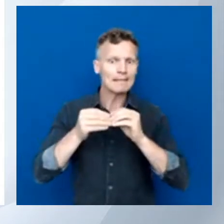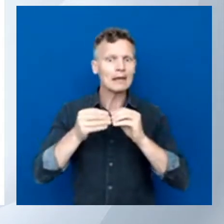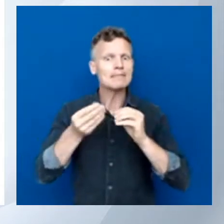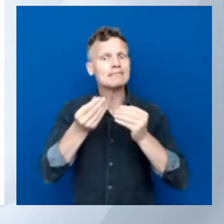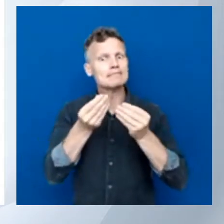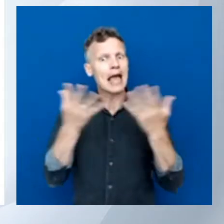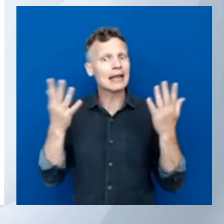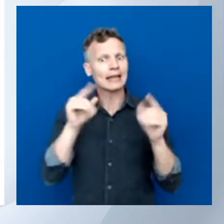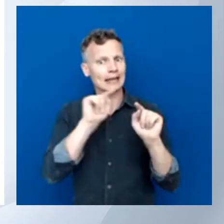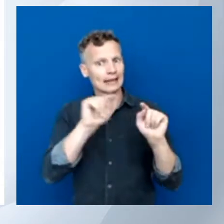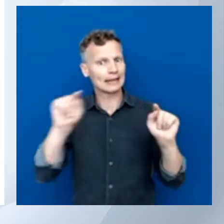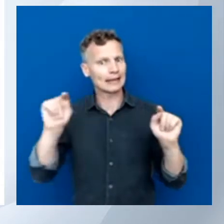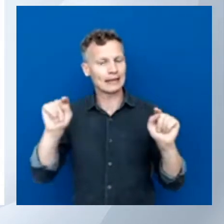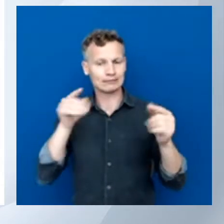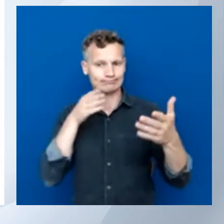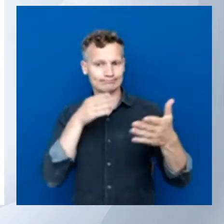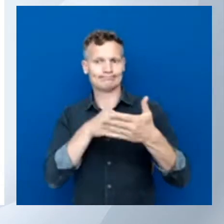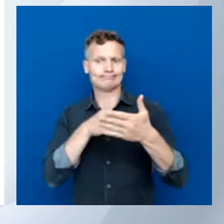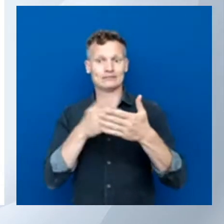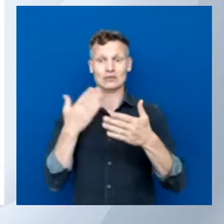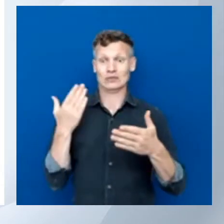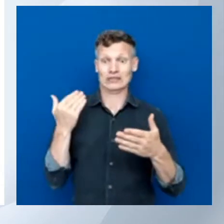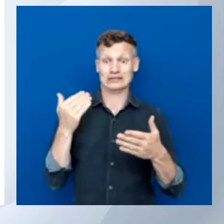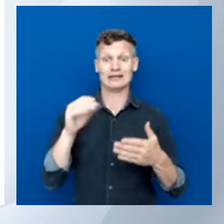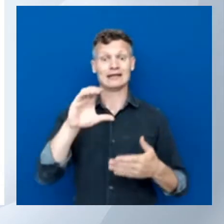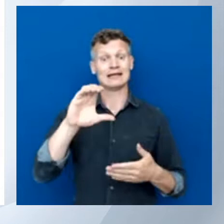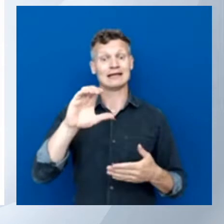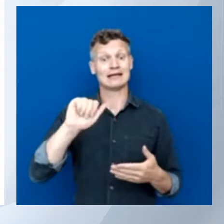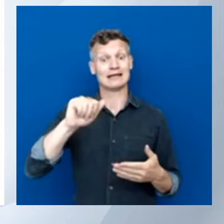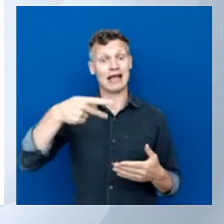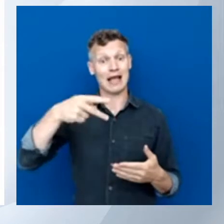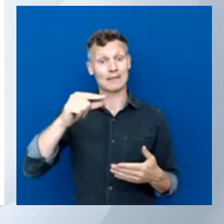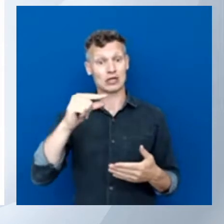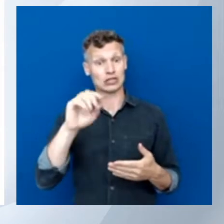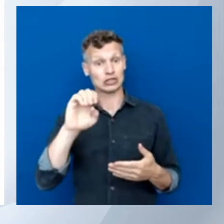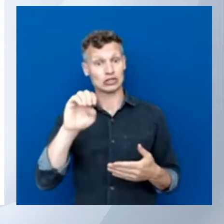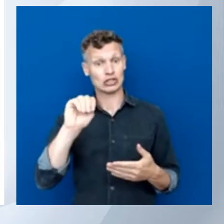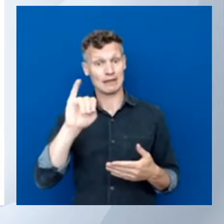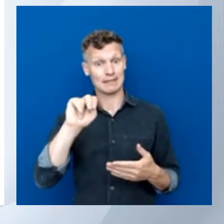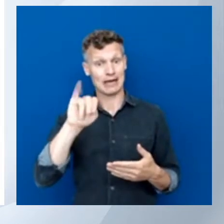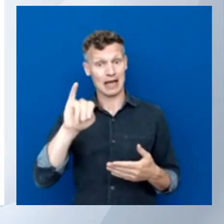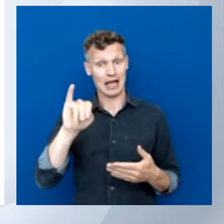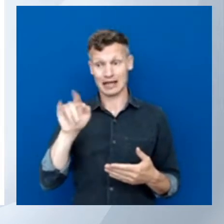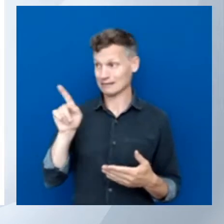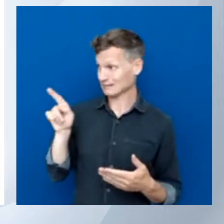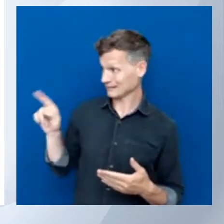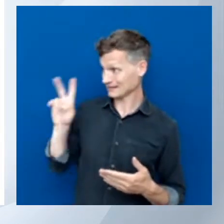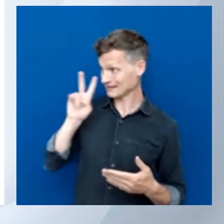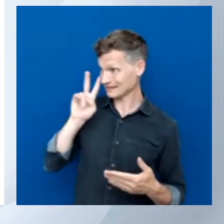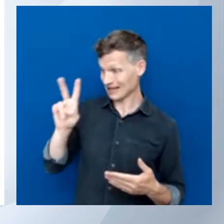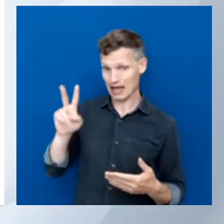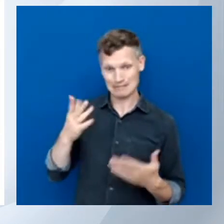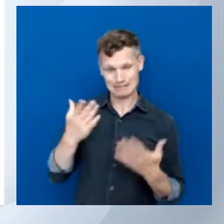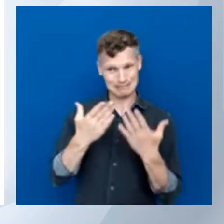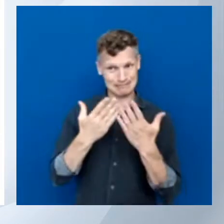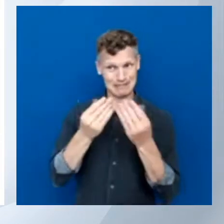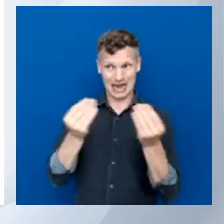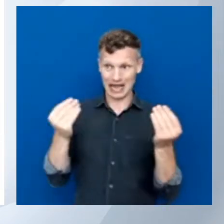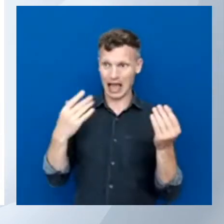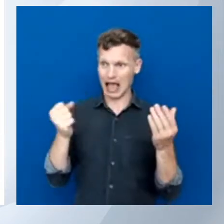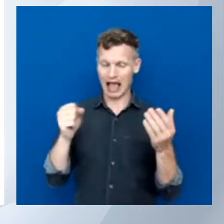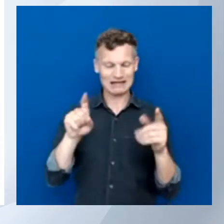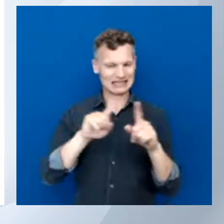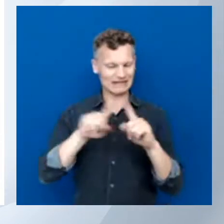in which 9 of 10 executives have reported facing ethical issues in the implementation of AI. These